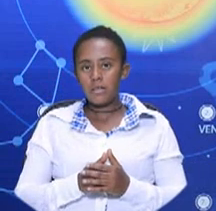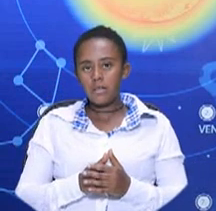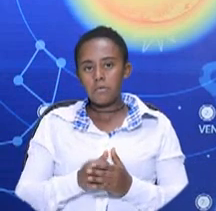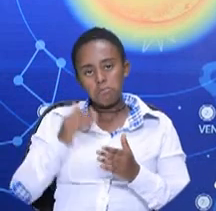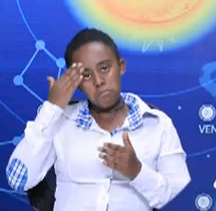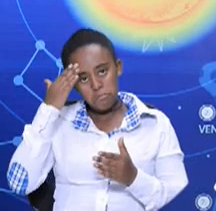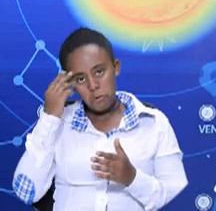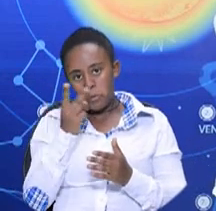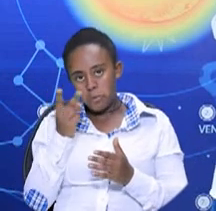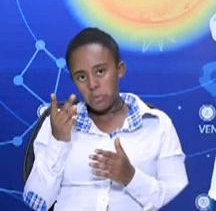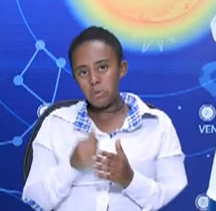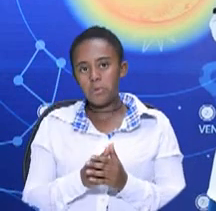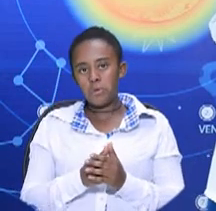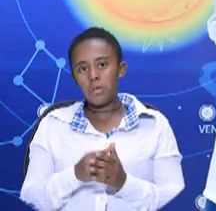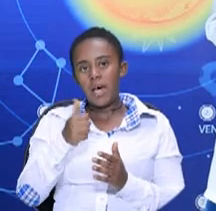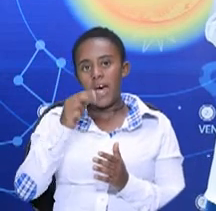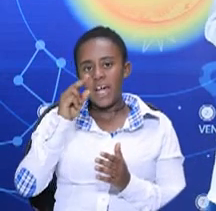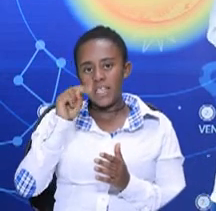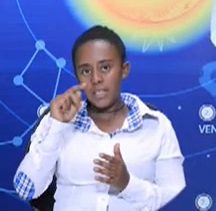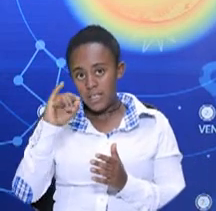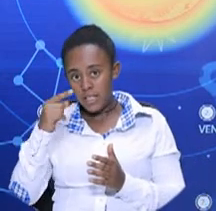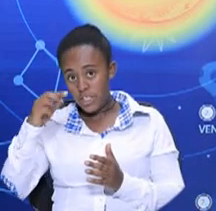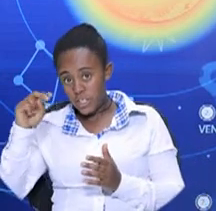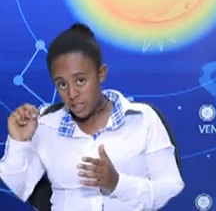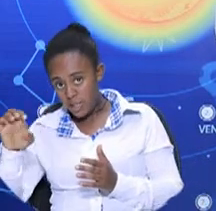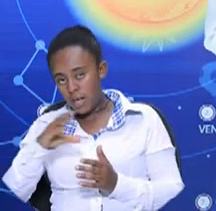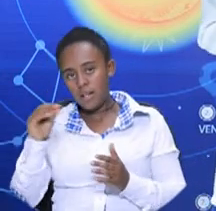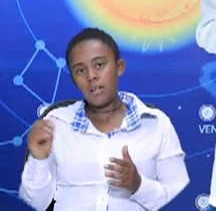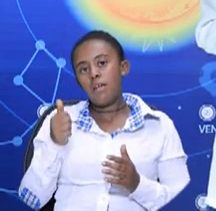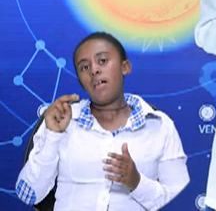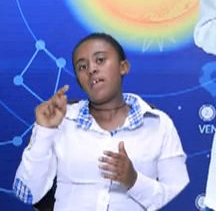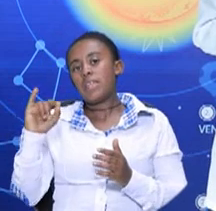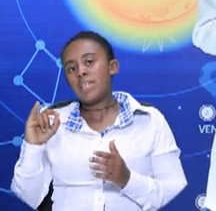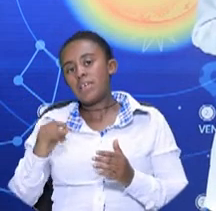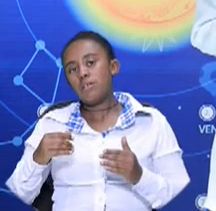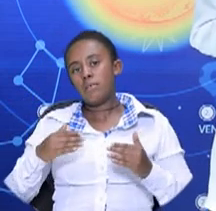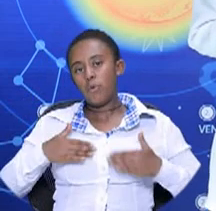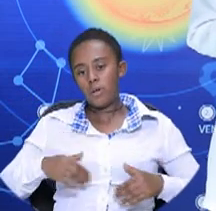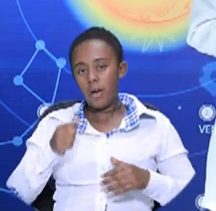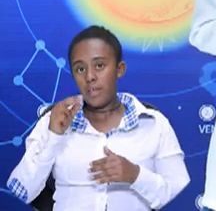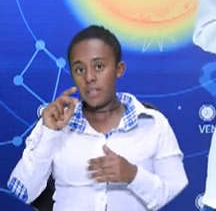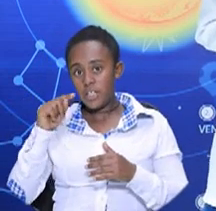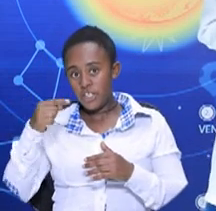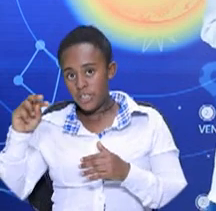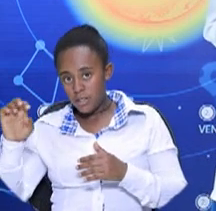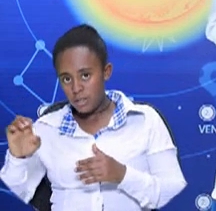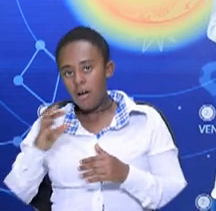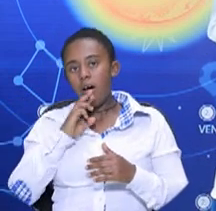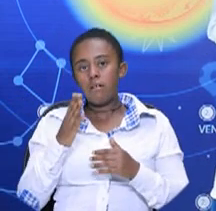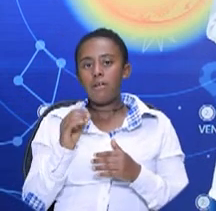learned the difference between antigens and antibodies. Antigens are type